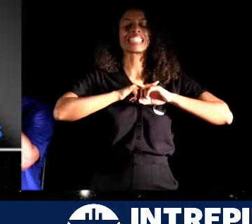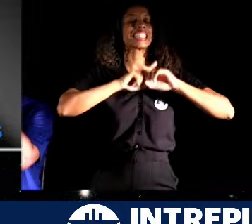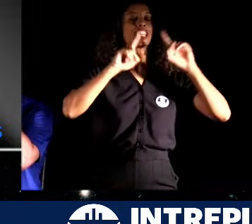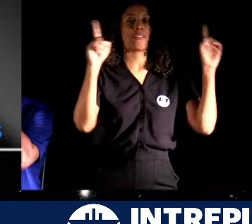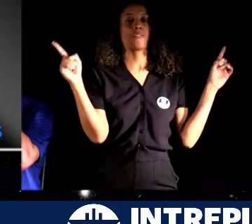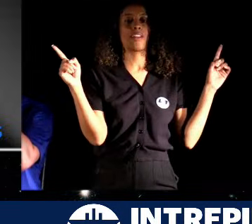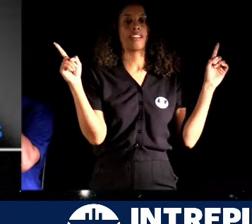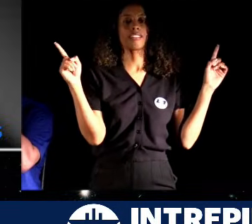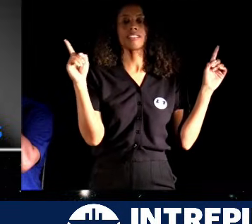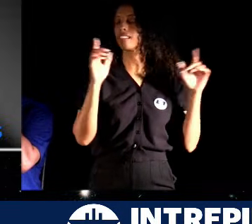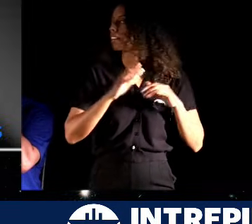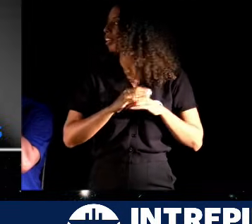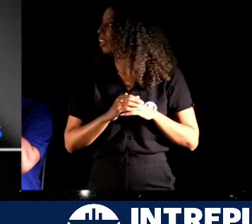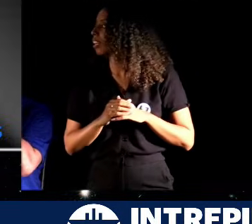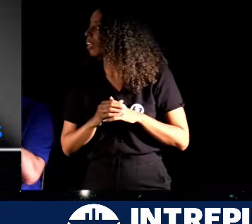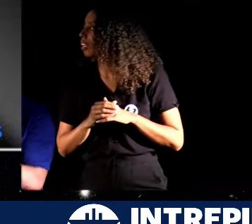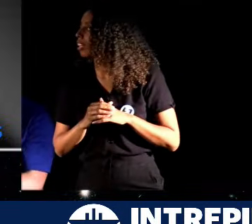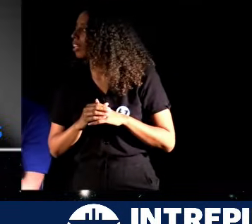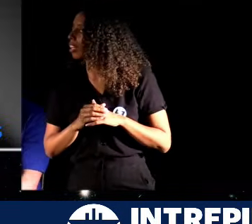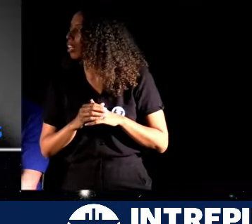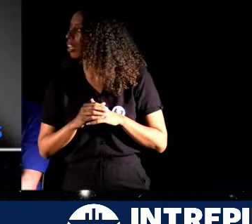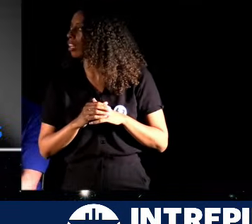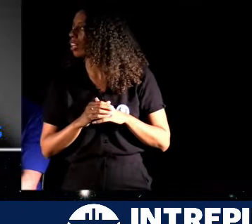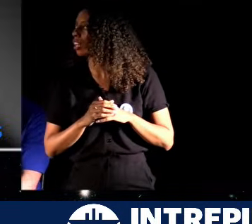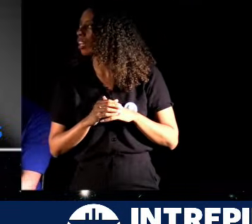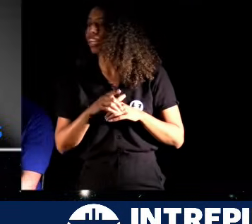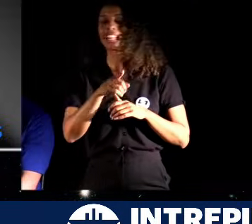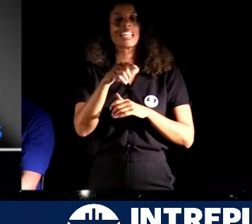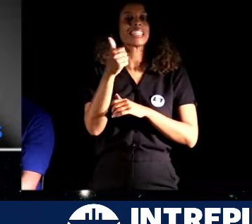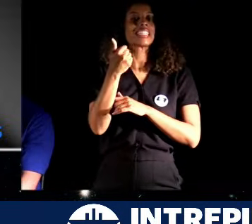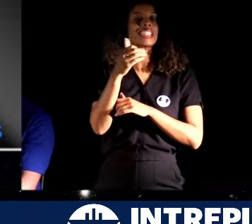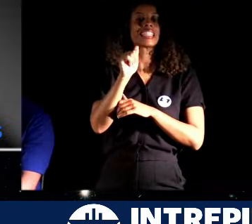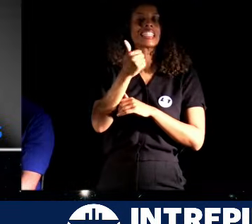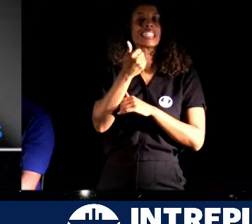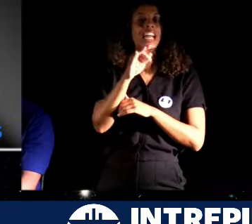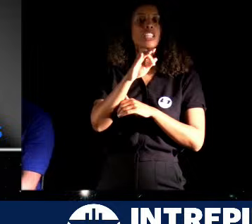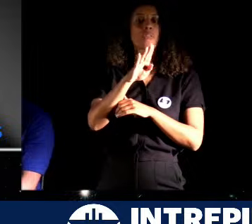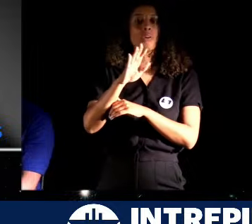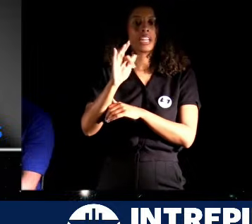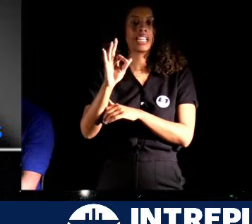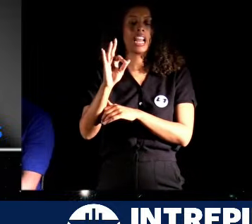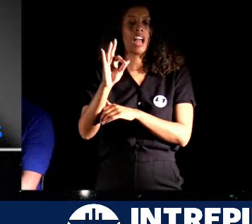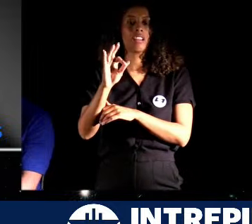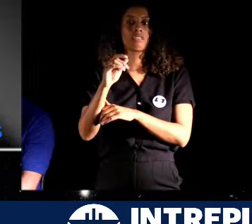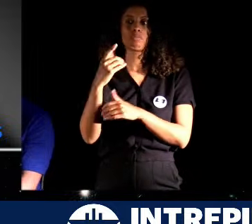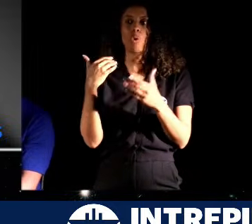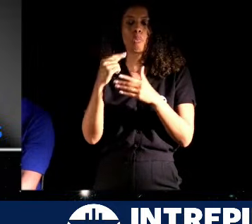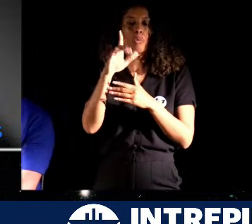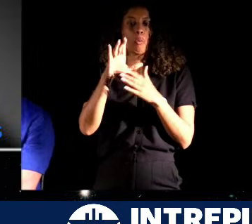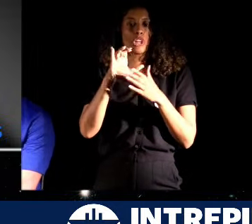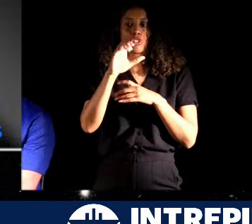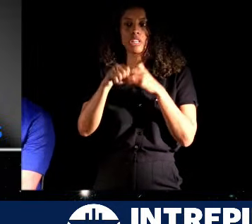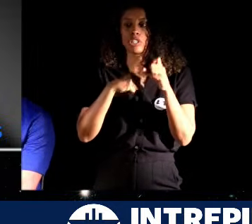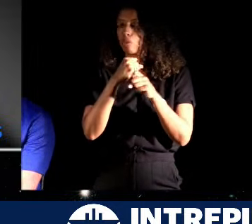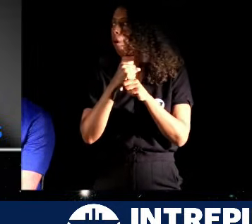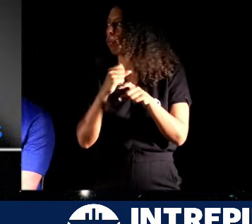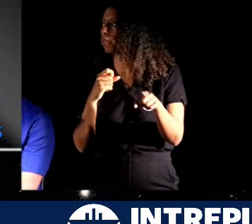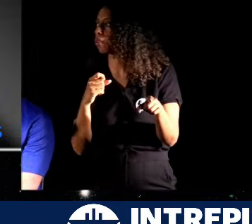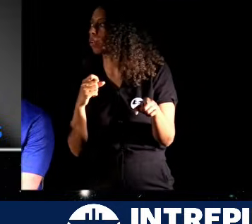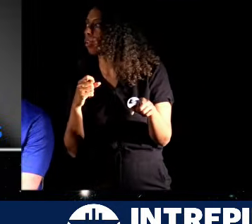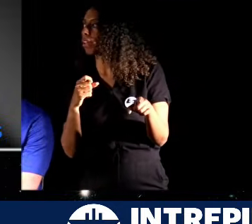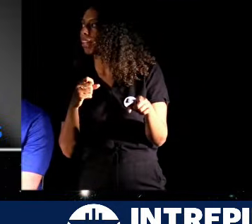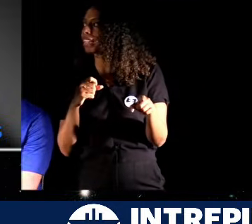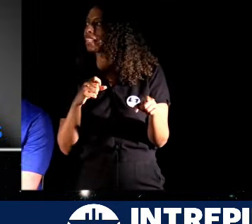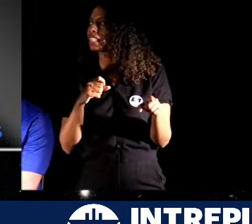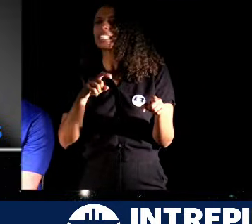different. And this dates back to 1929. It's almost a century old now. There is a physicist called Henry Russell. He